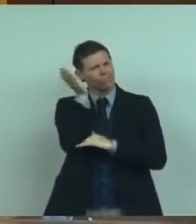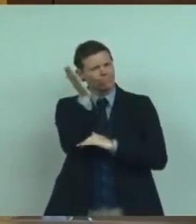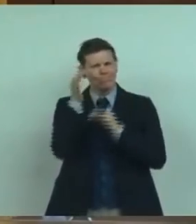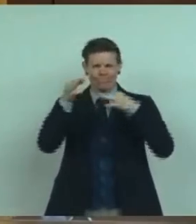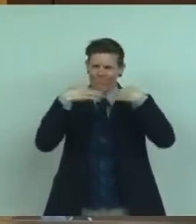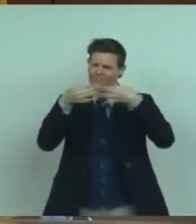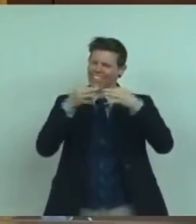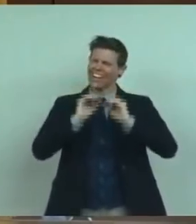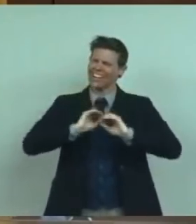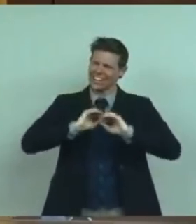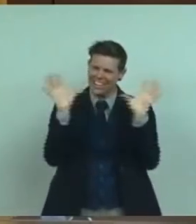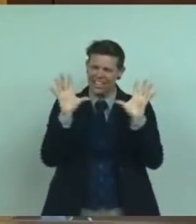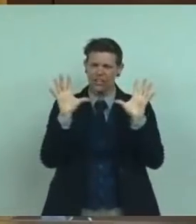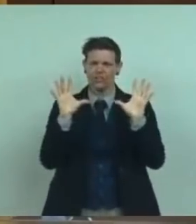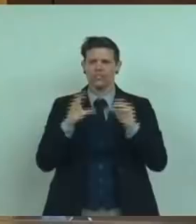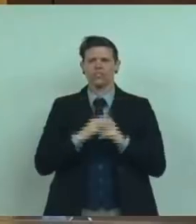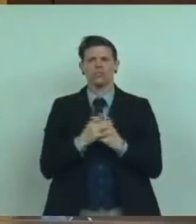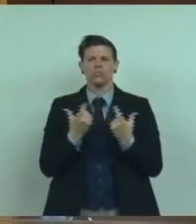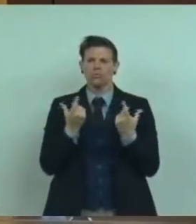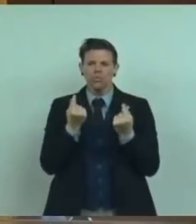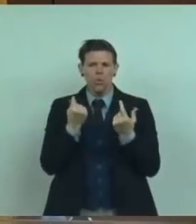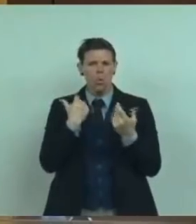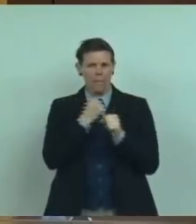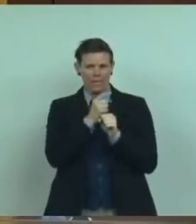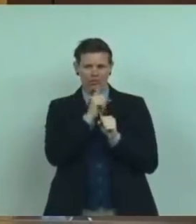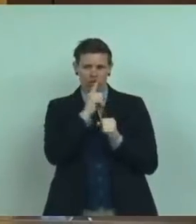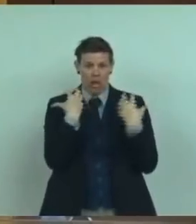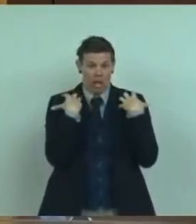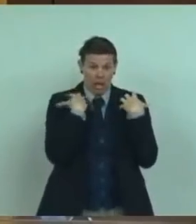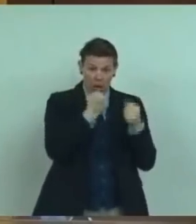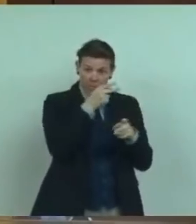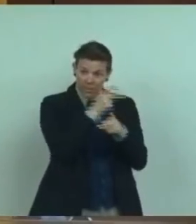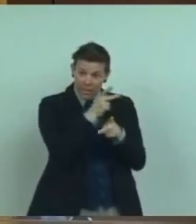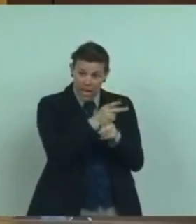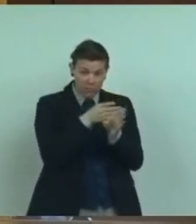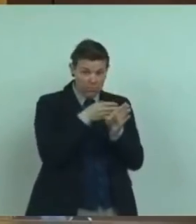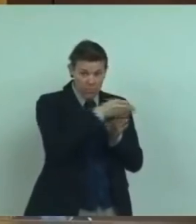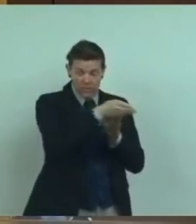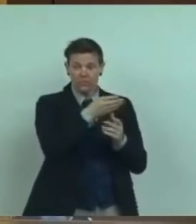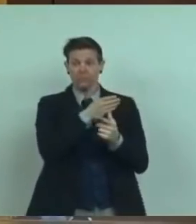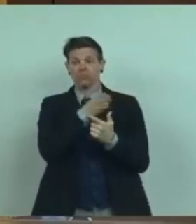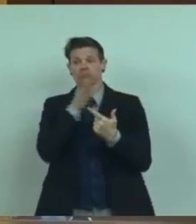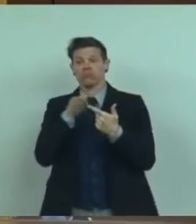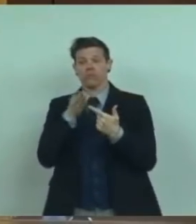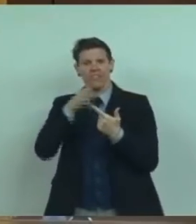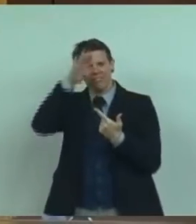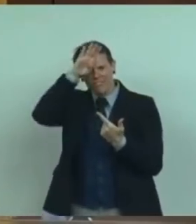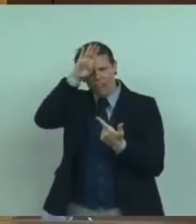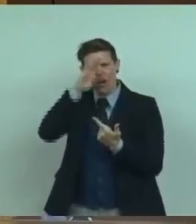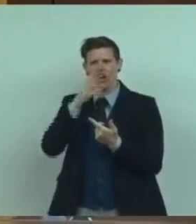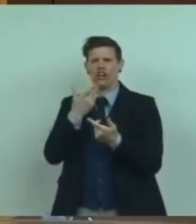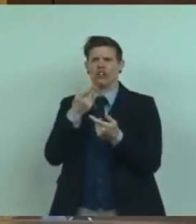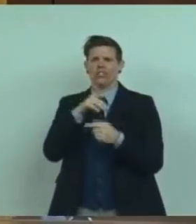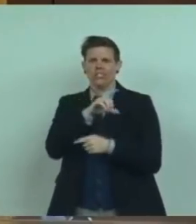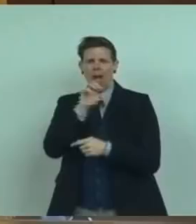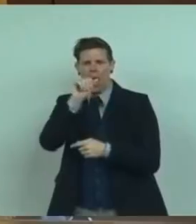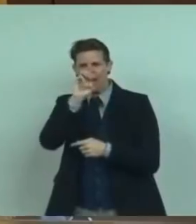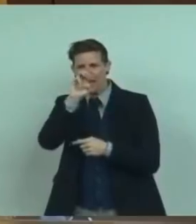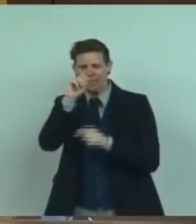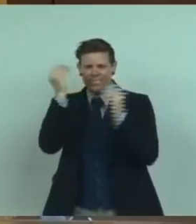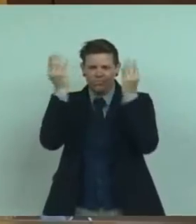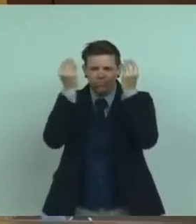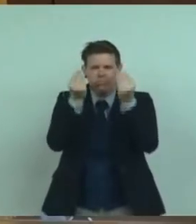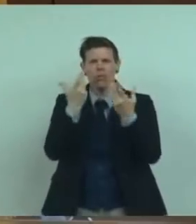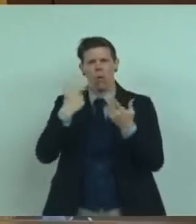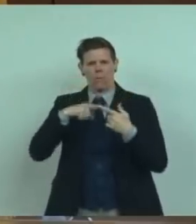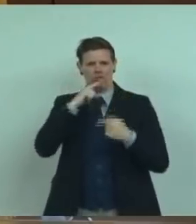our healthcare professionals and our first responders are as protected as they can be as they do their job to